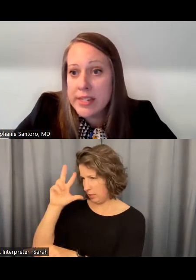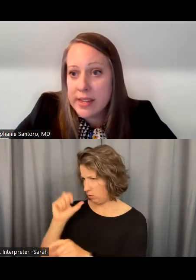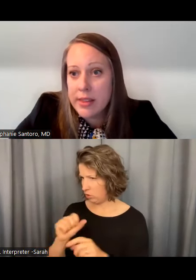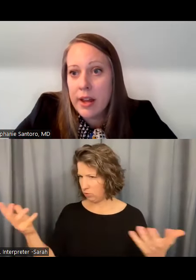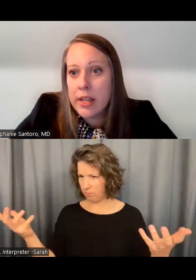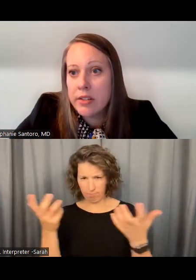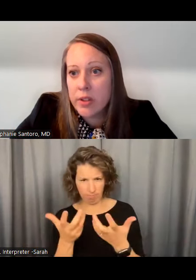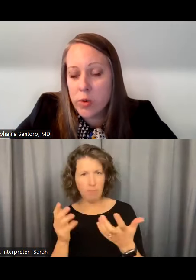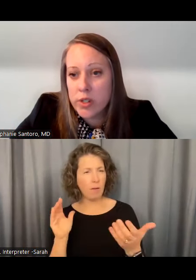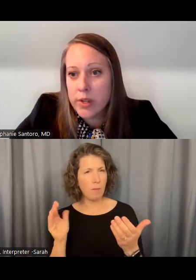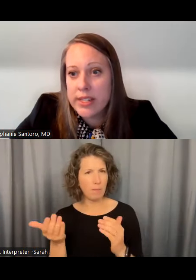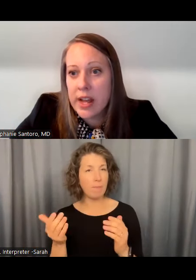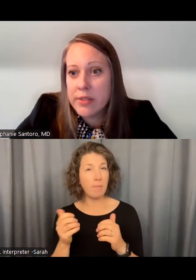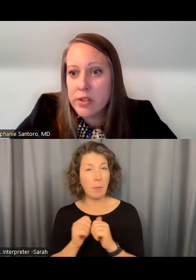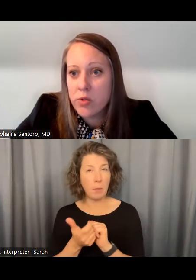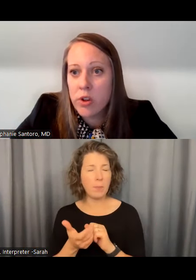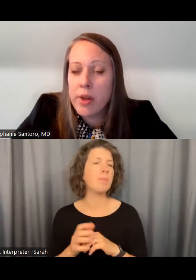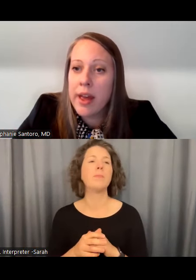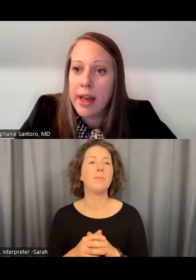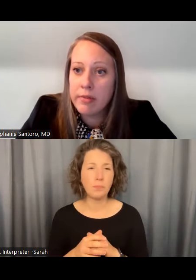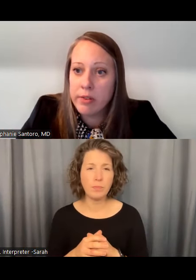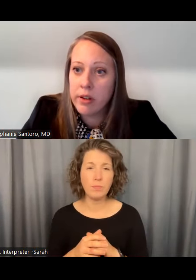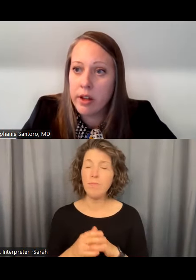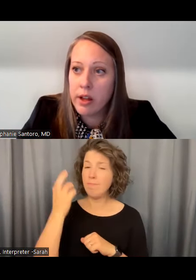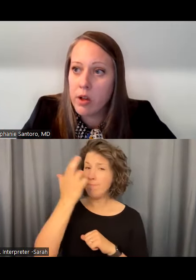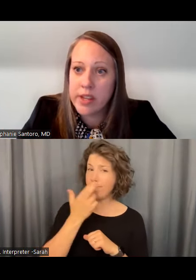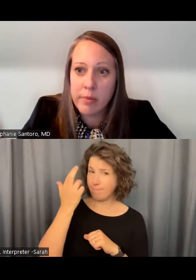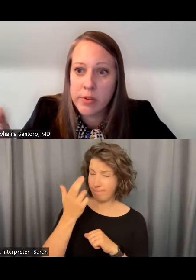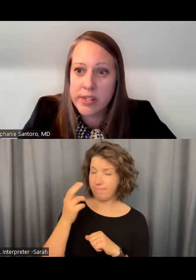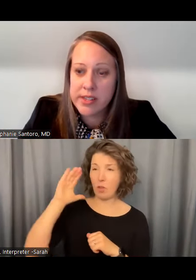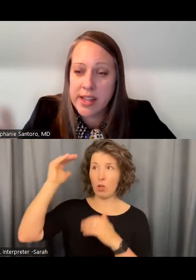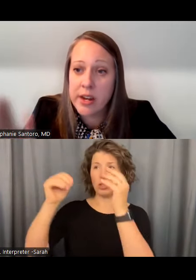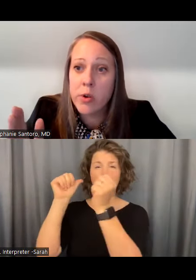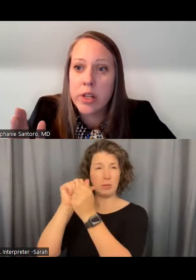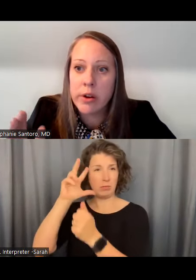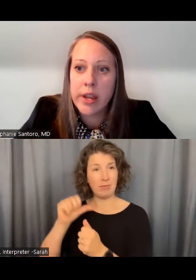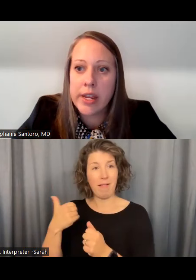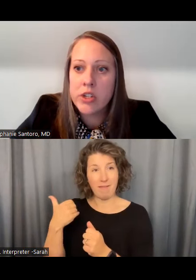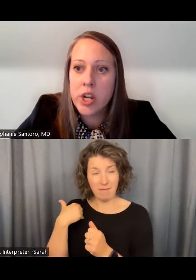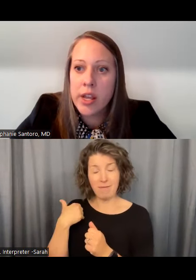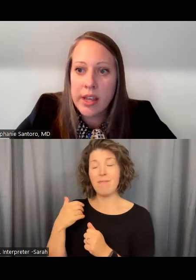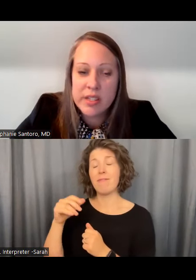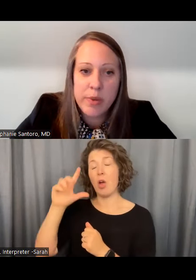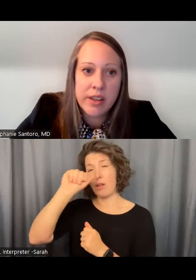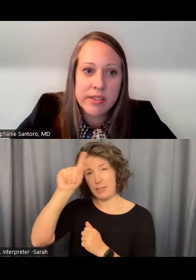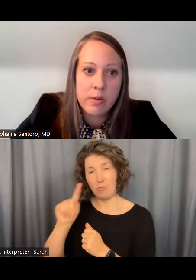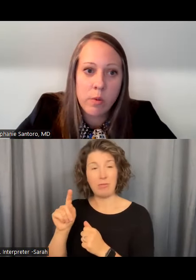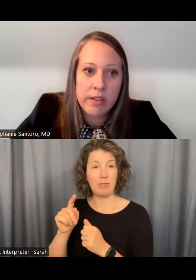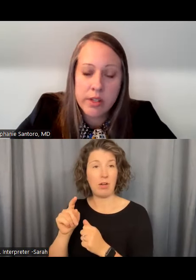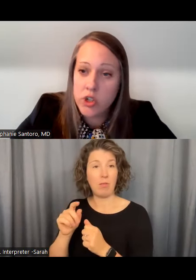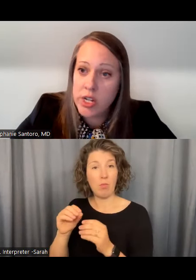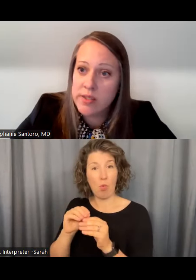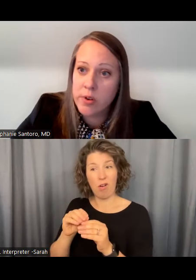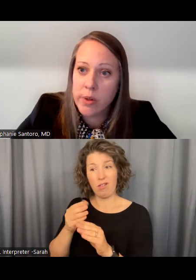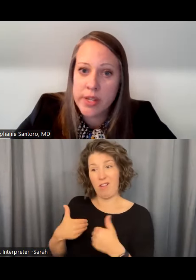The reason that individuals with Down syndrome have Alzheimer's disease at an earlier age is because one